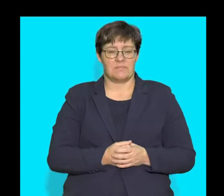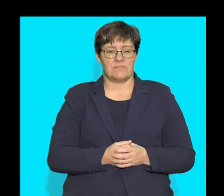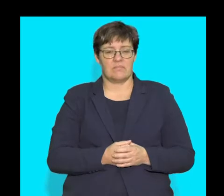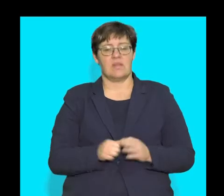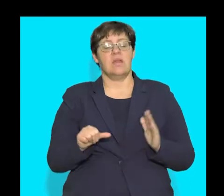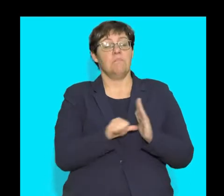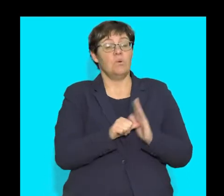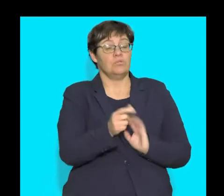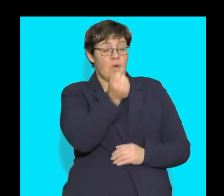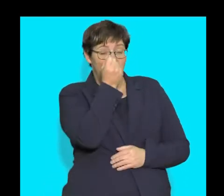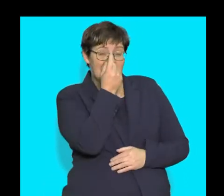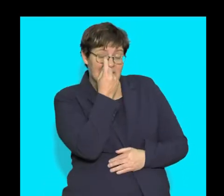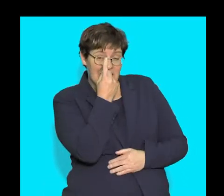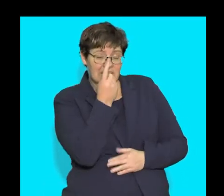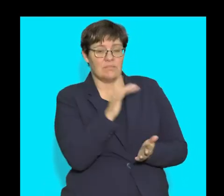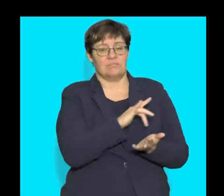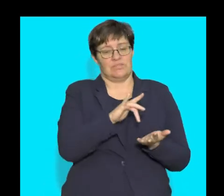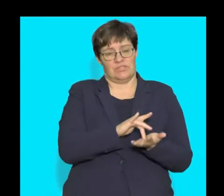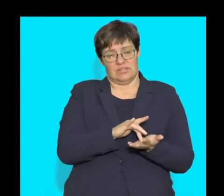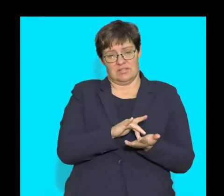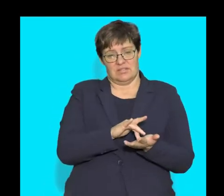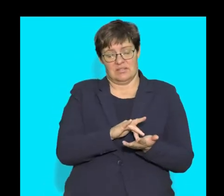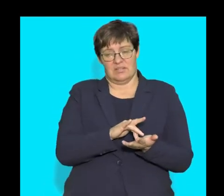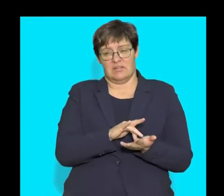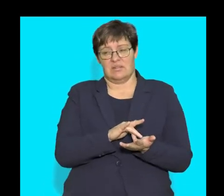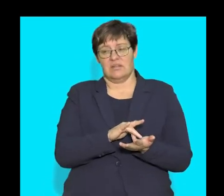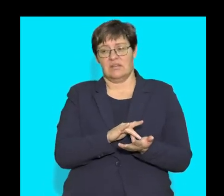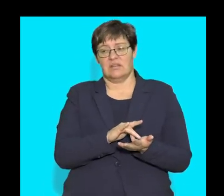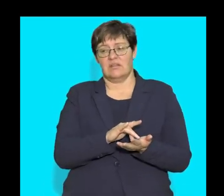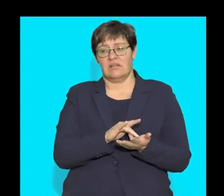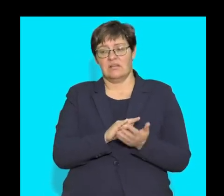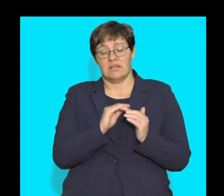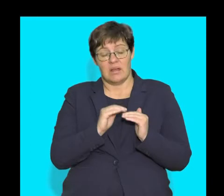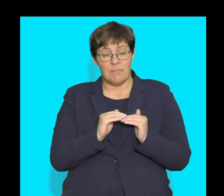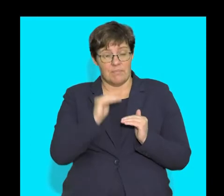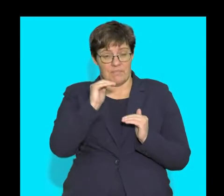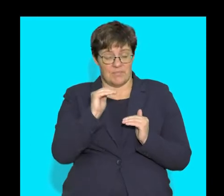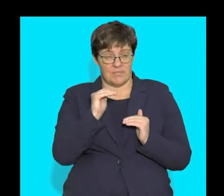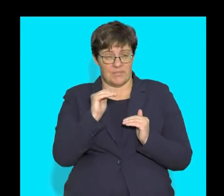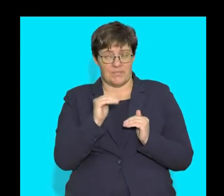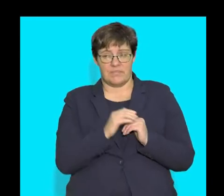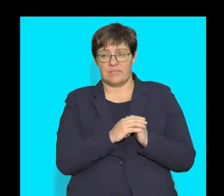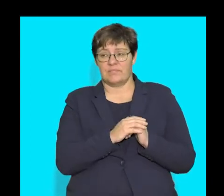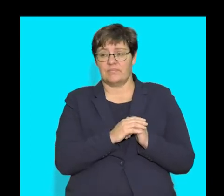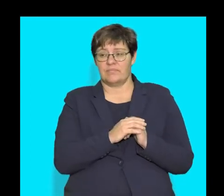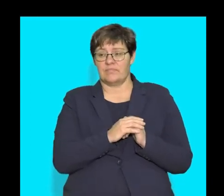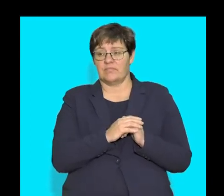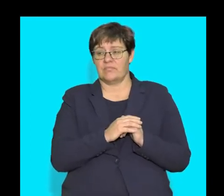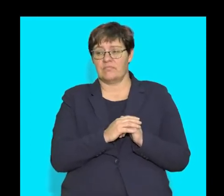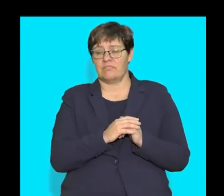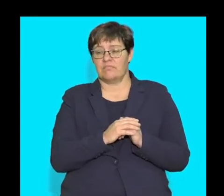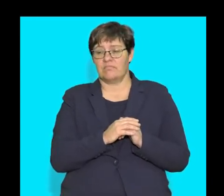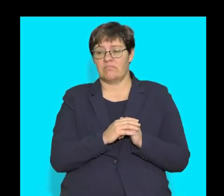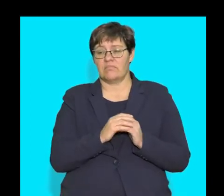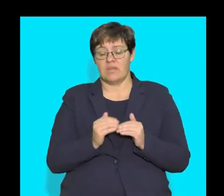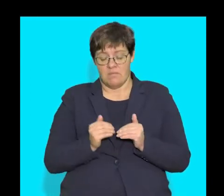it's important that you understand the position. As I mentioned here, it's just above the small intestine,